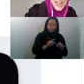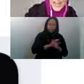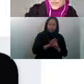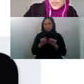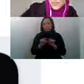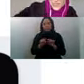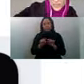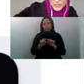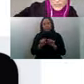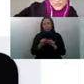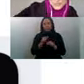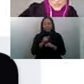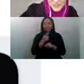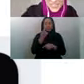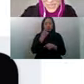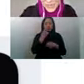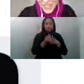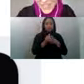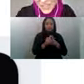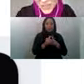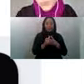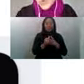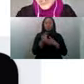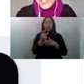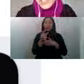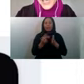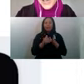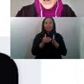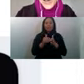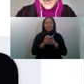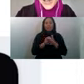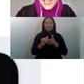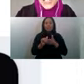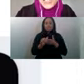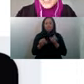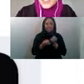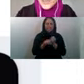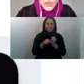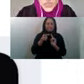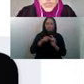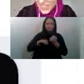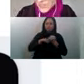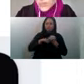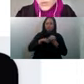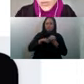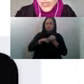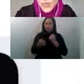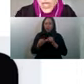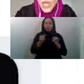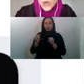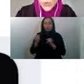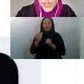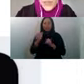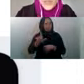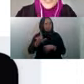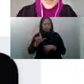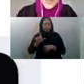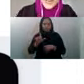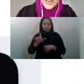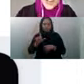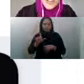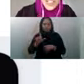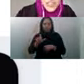a half a million dollar campaign to support any individual does not have to be Muslim with